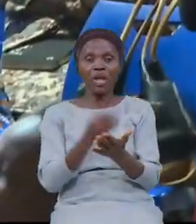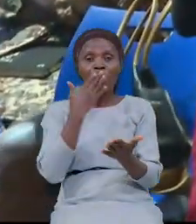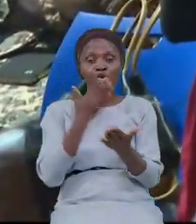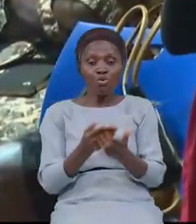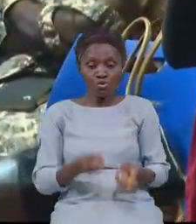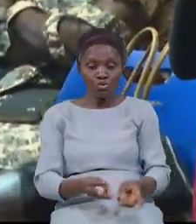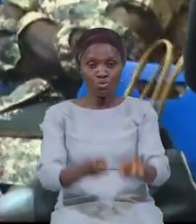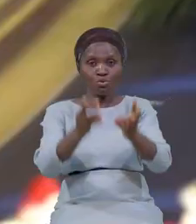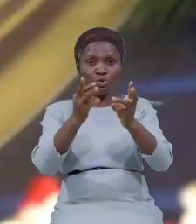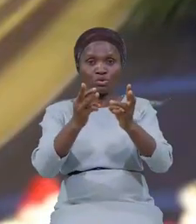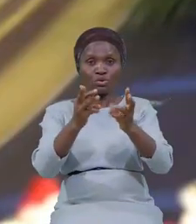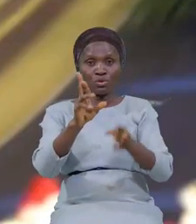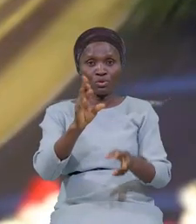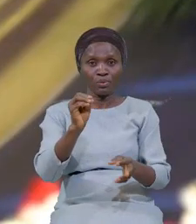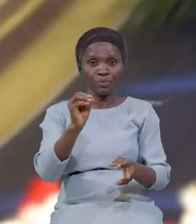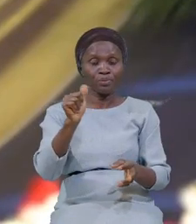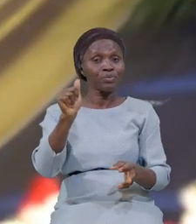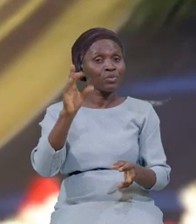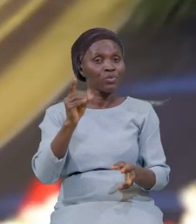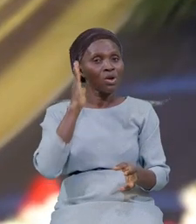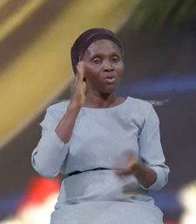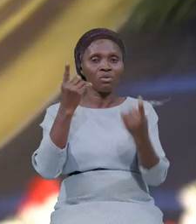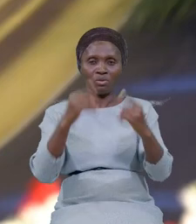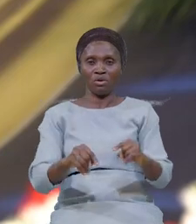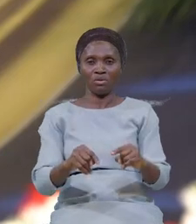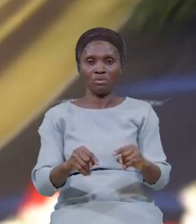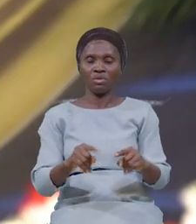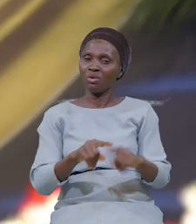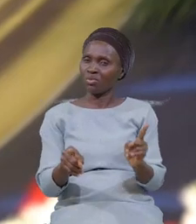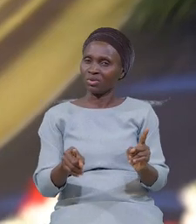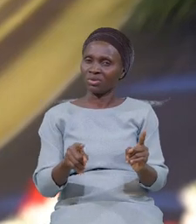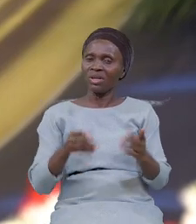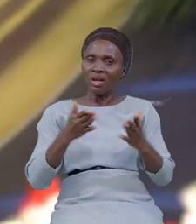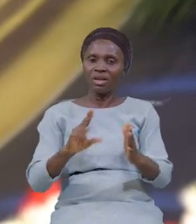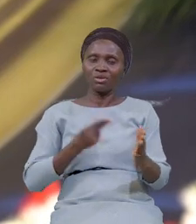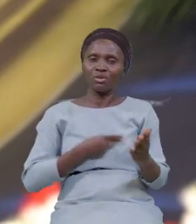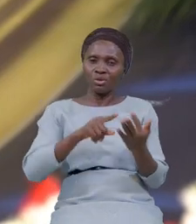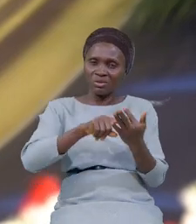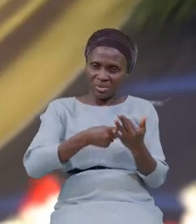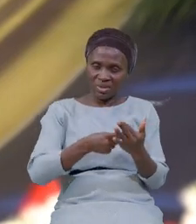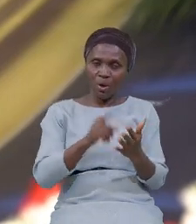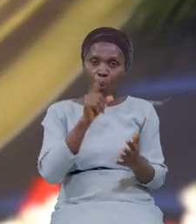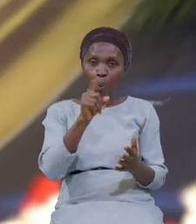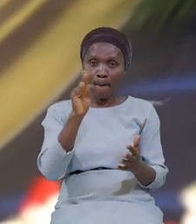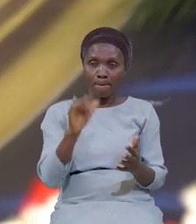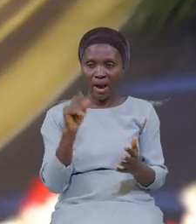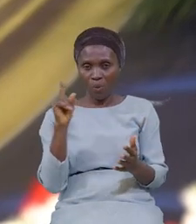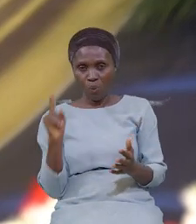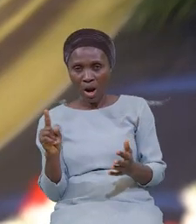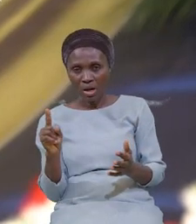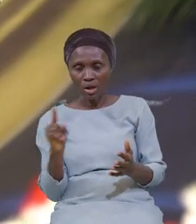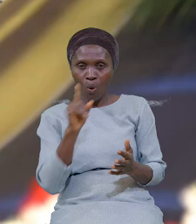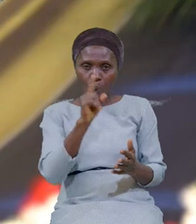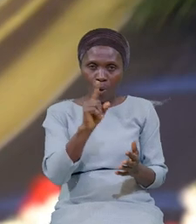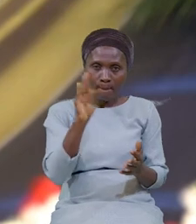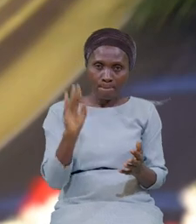good things we need, they are coming. But let us begin one by one after